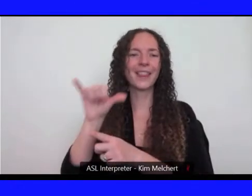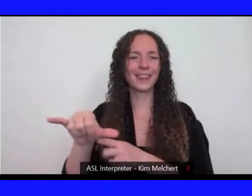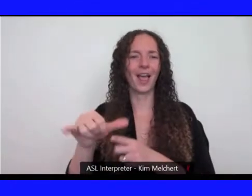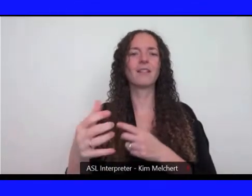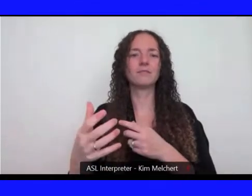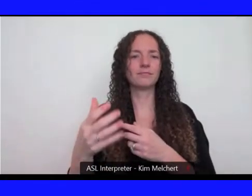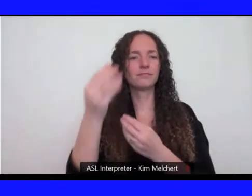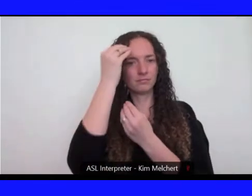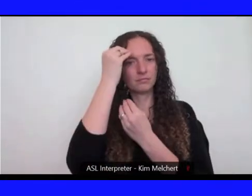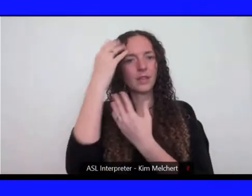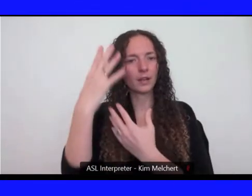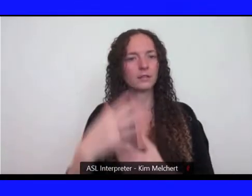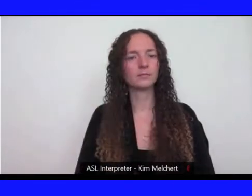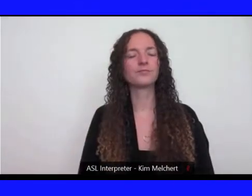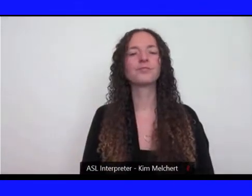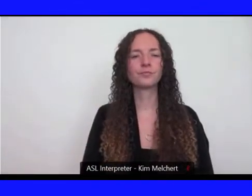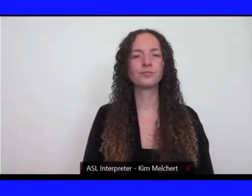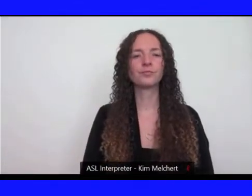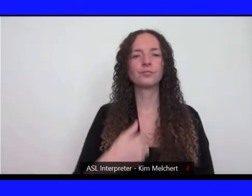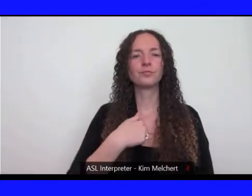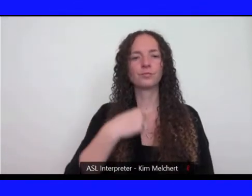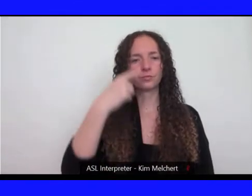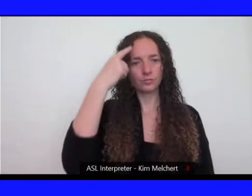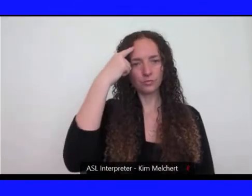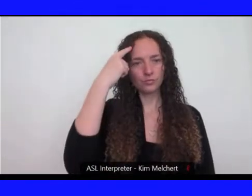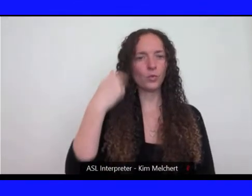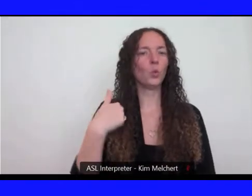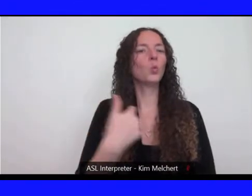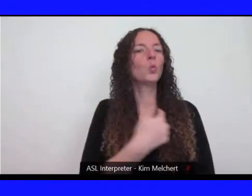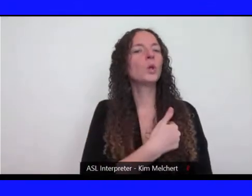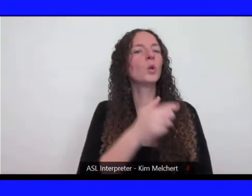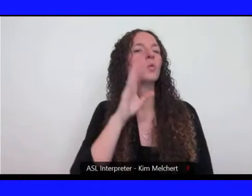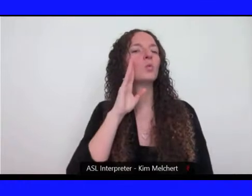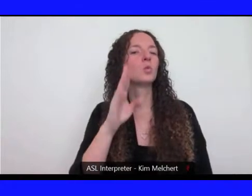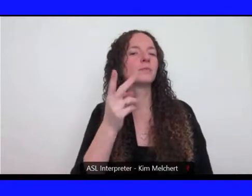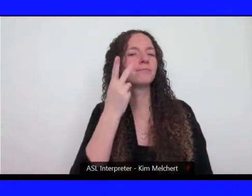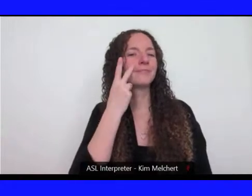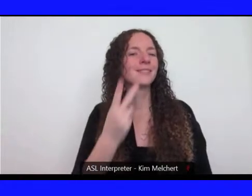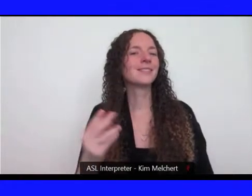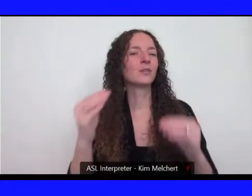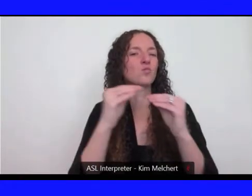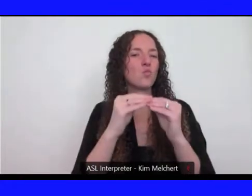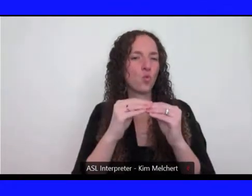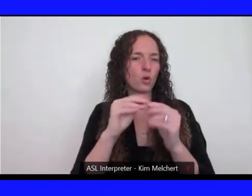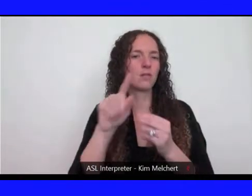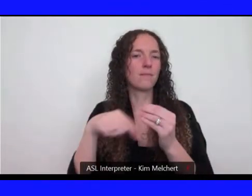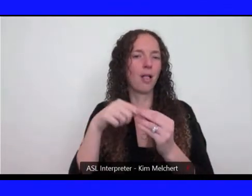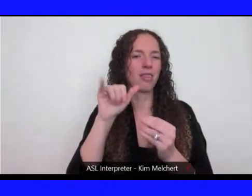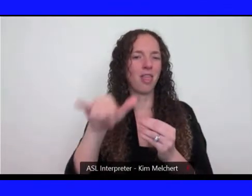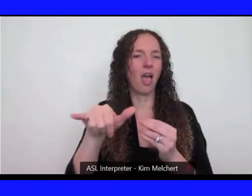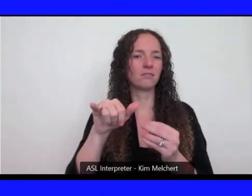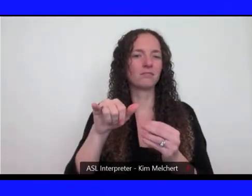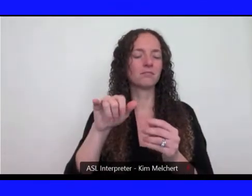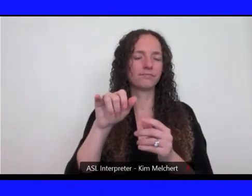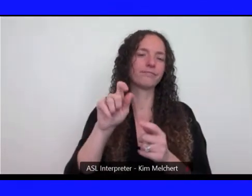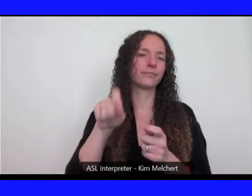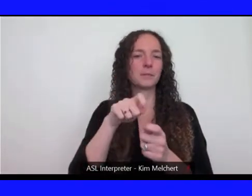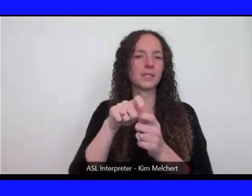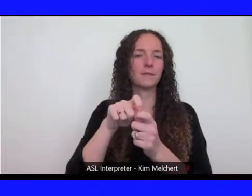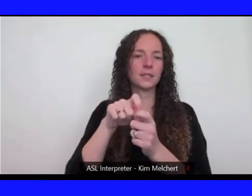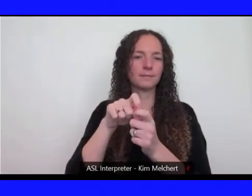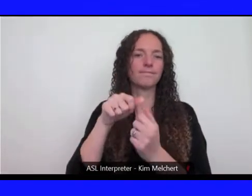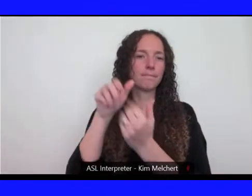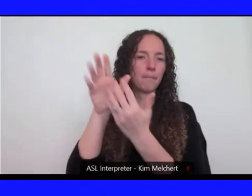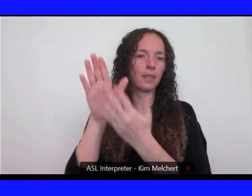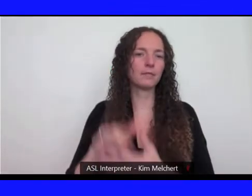our motto here is red is our friend. It teaches us where to focus and where we need to redouble our efforts. So